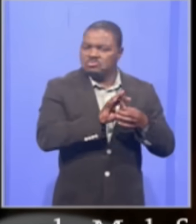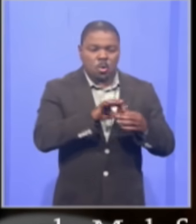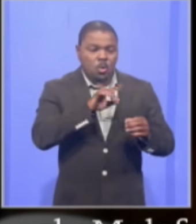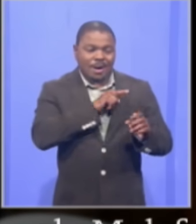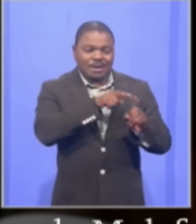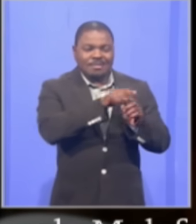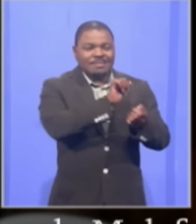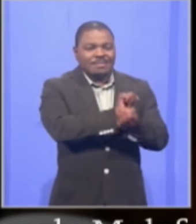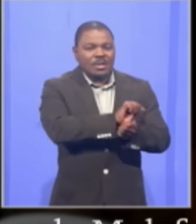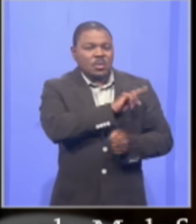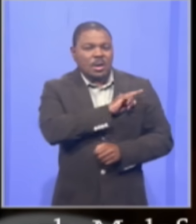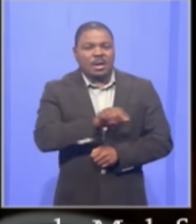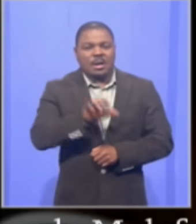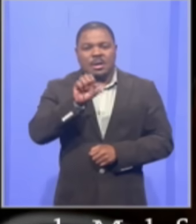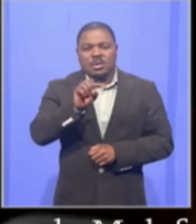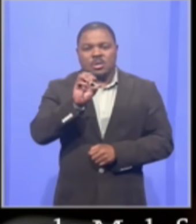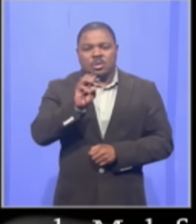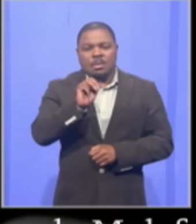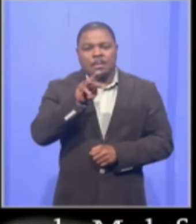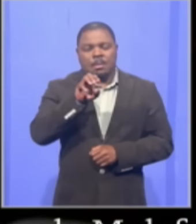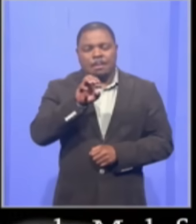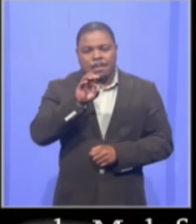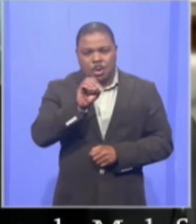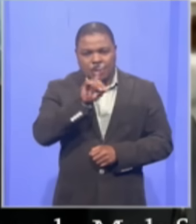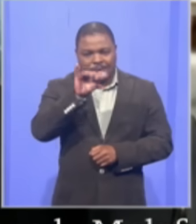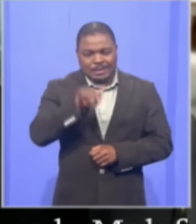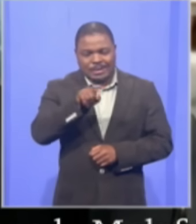ya DJ Somebody ka selemo sa